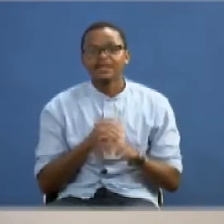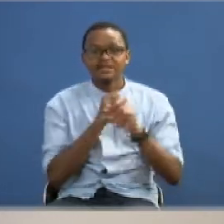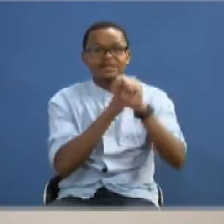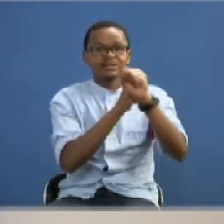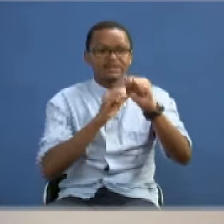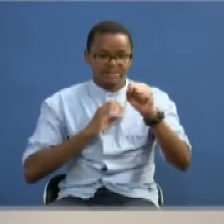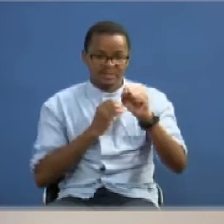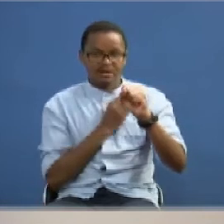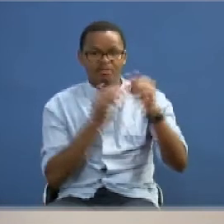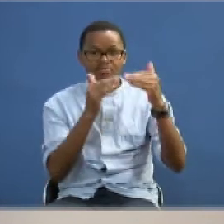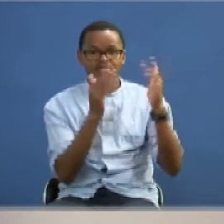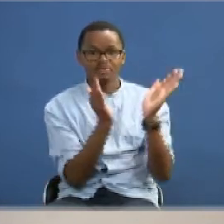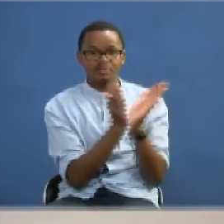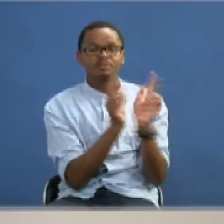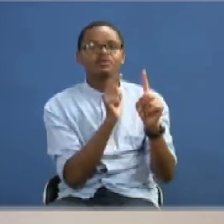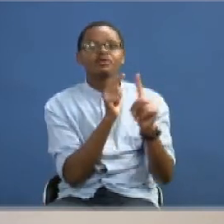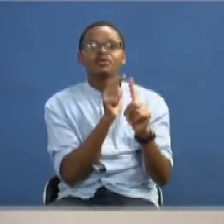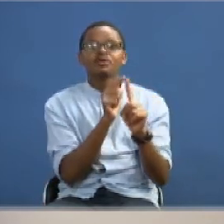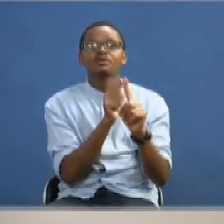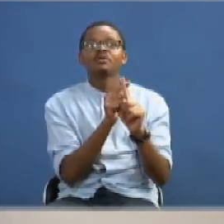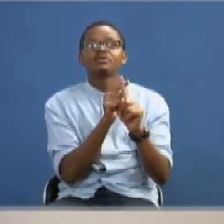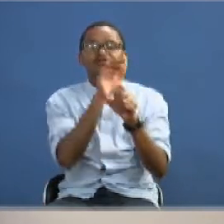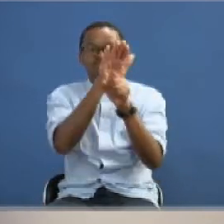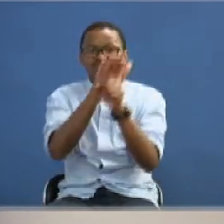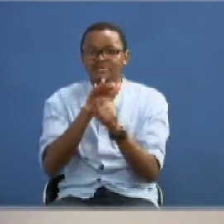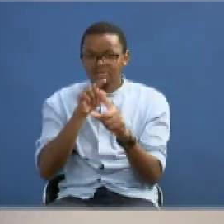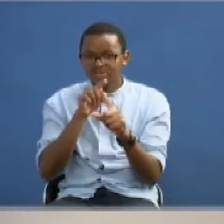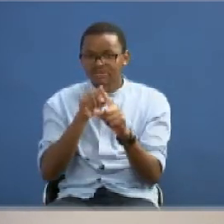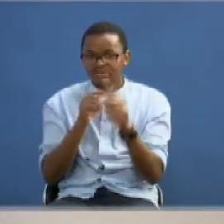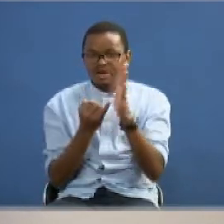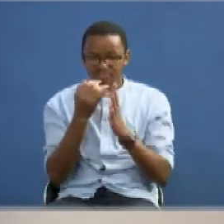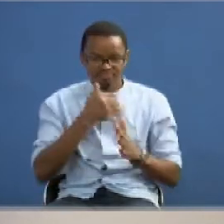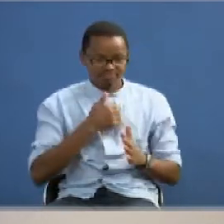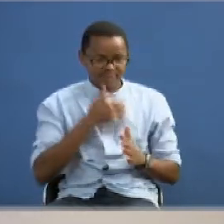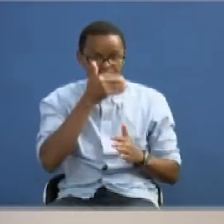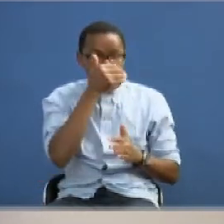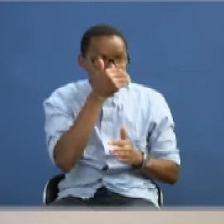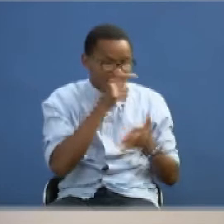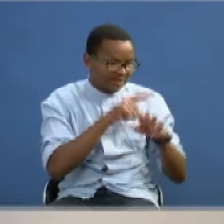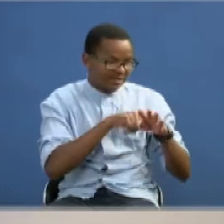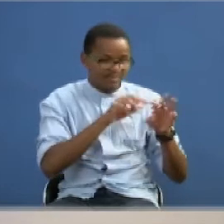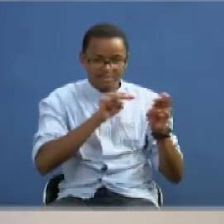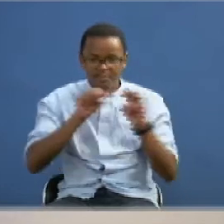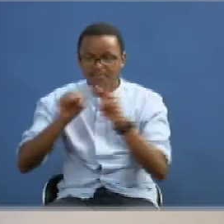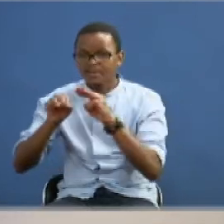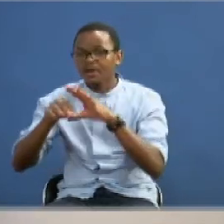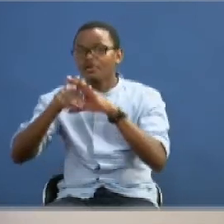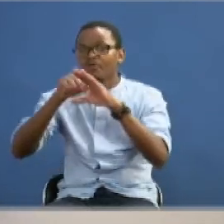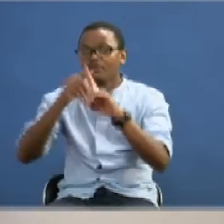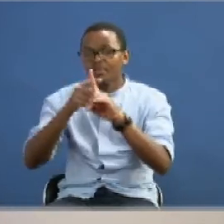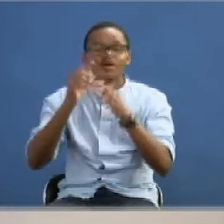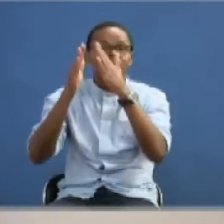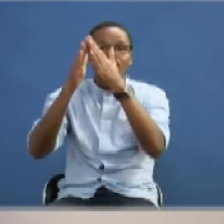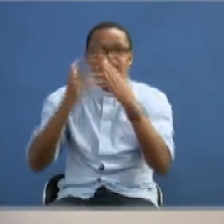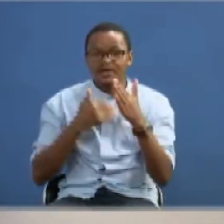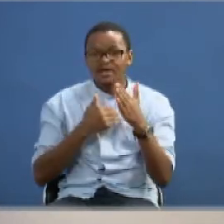Supporting our communities to and the vulnerable to have masks whenever they are moving out of their households.